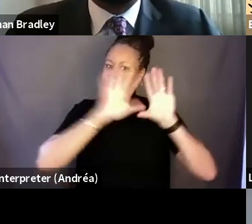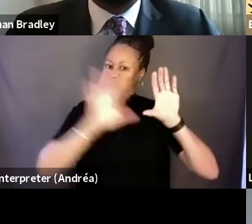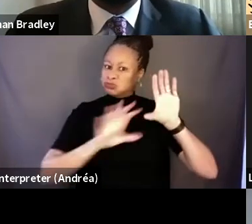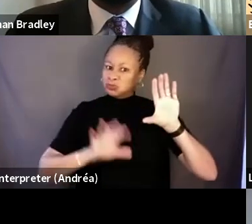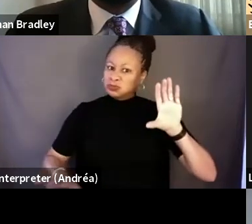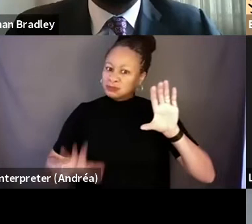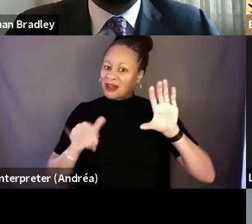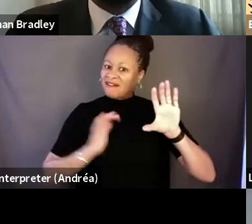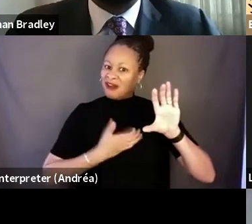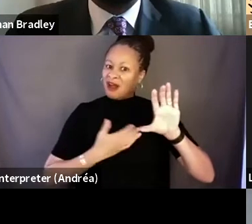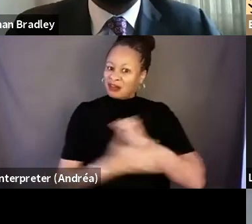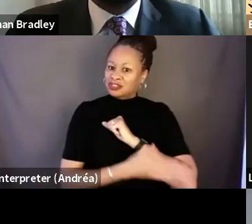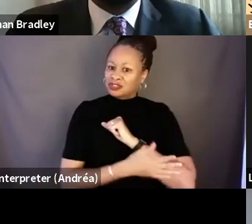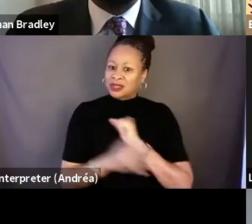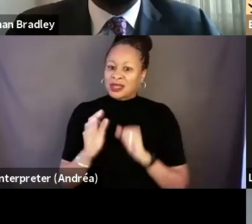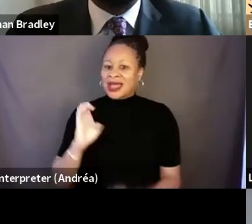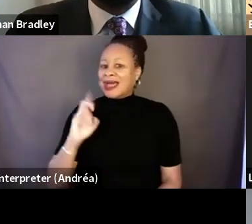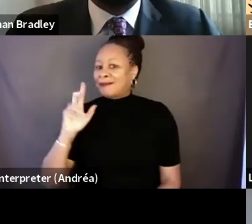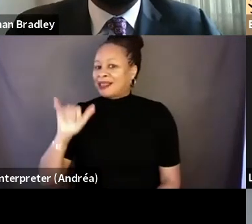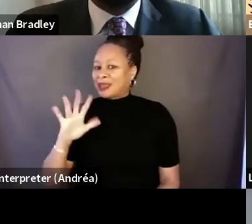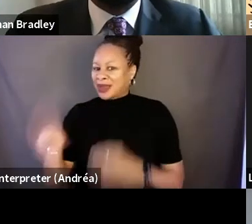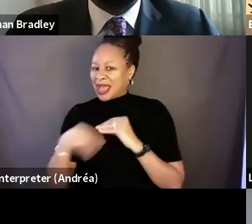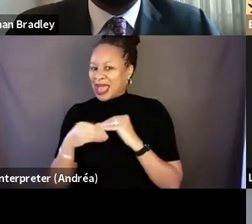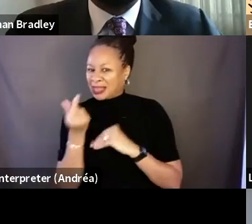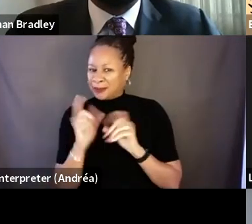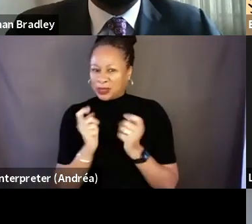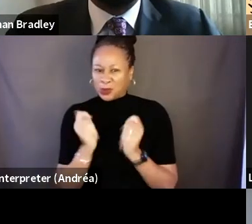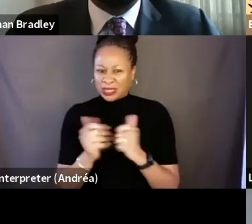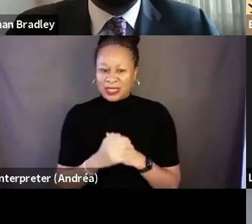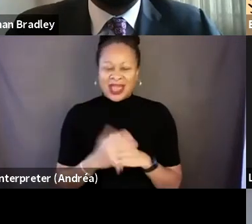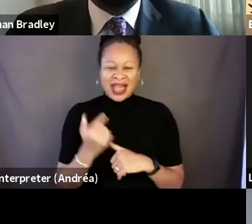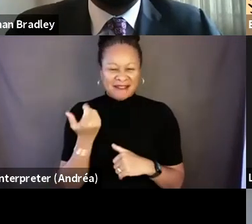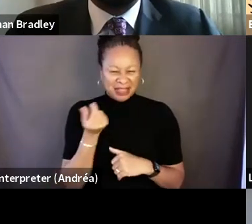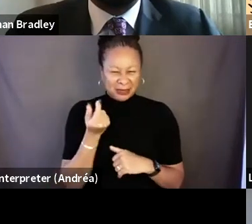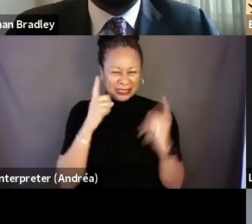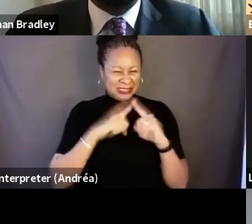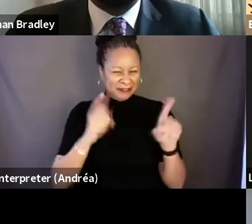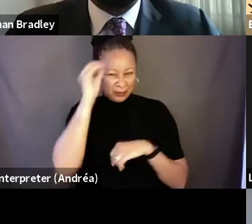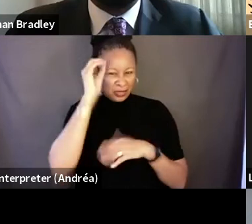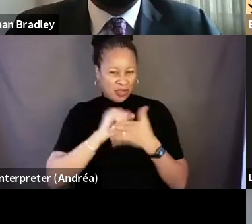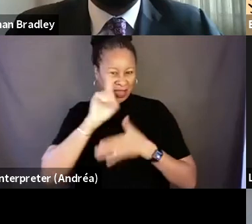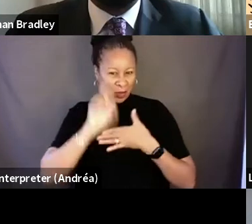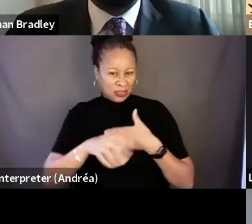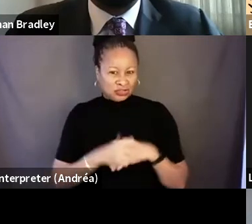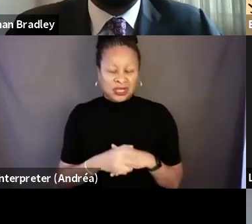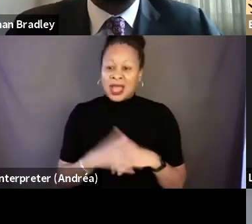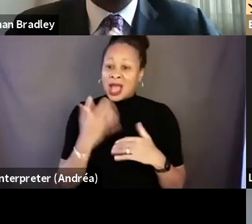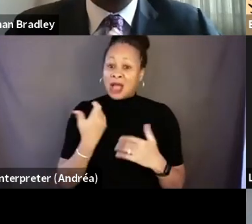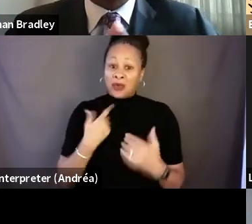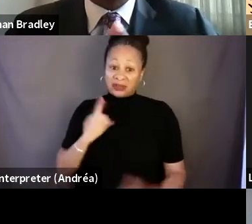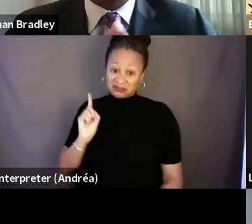really quickly, and I think I have kind of a different opinion on that question, but I wouldn't kind of just go up and